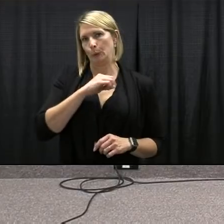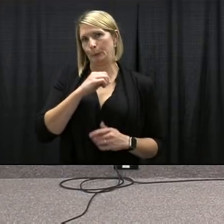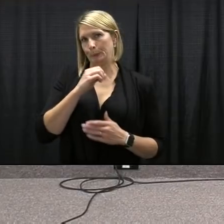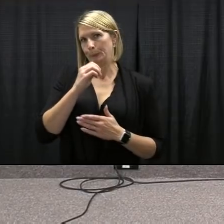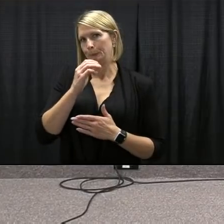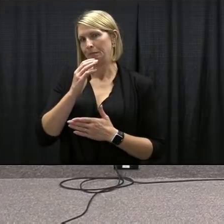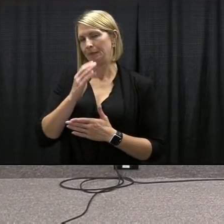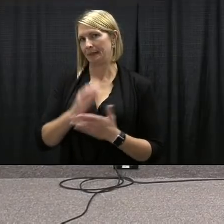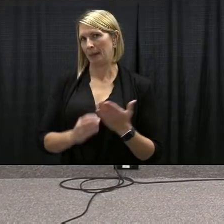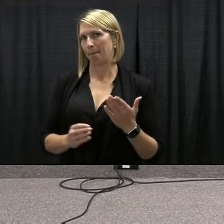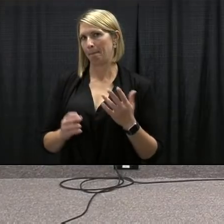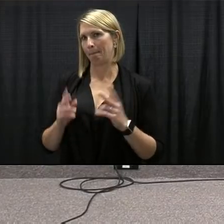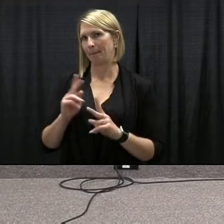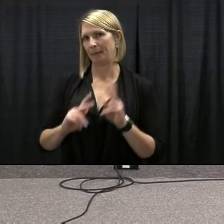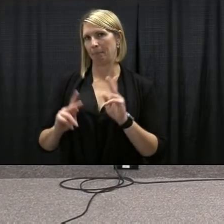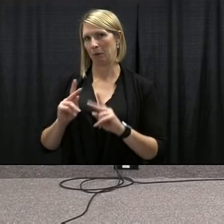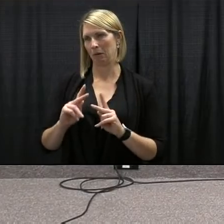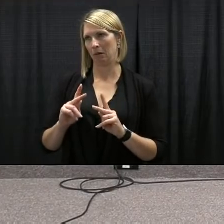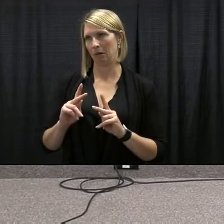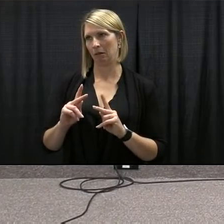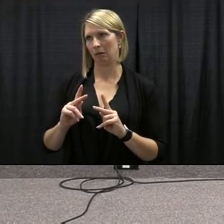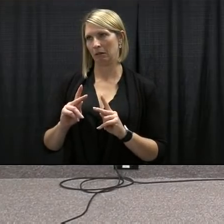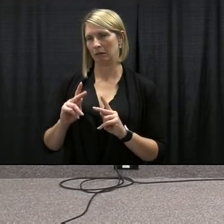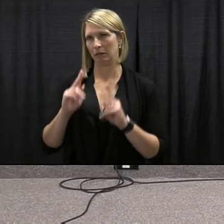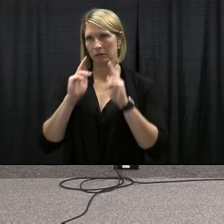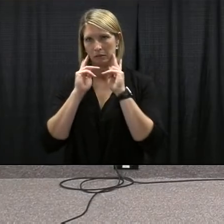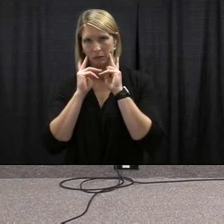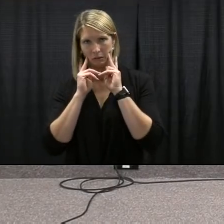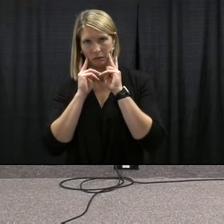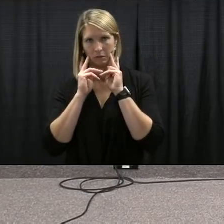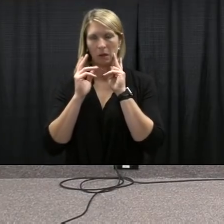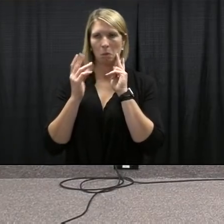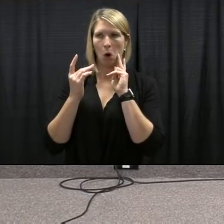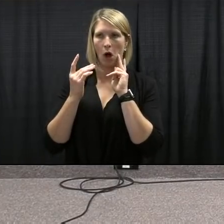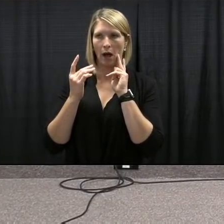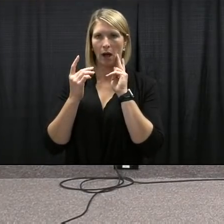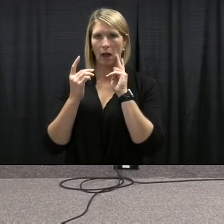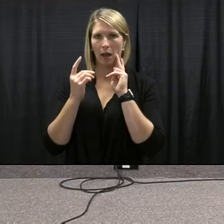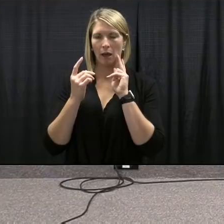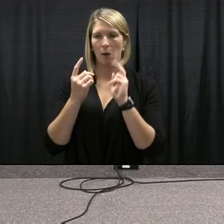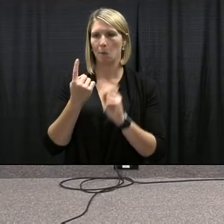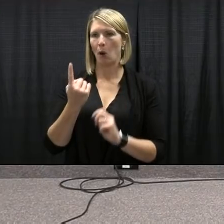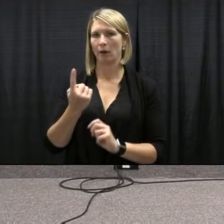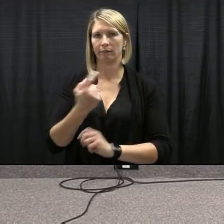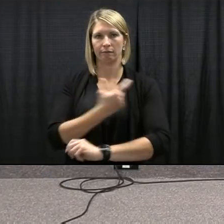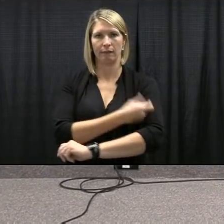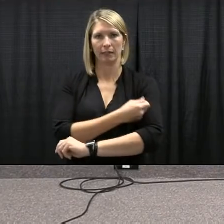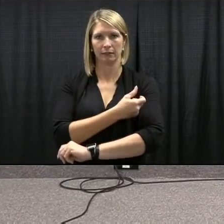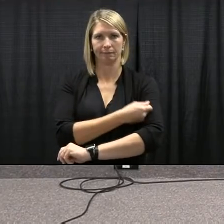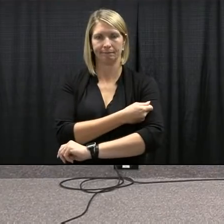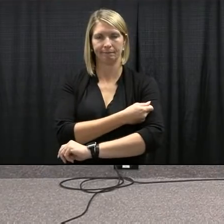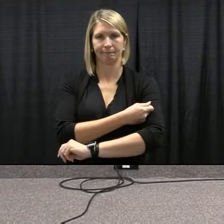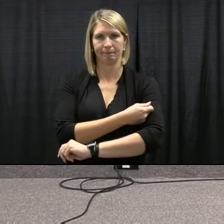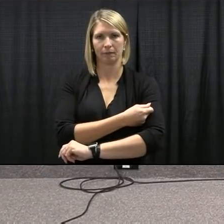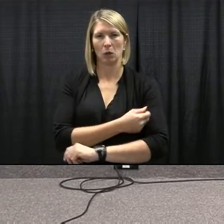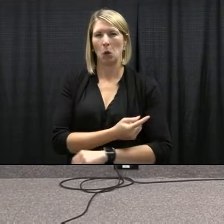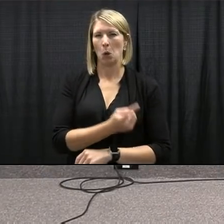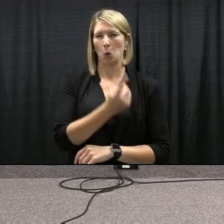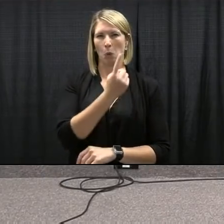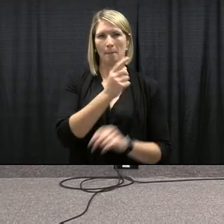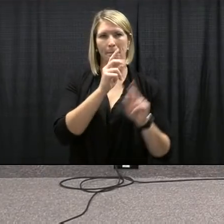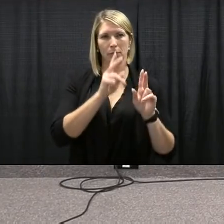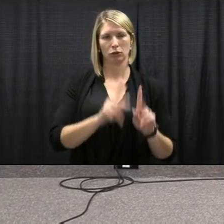on partial vaccination rules for traveling. You have someone coming here, say, for a funeral, who's only